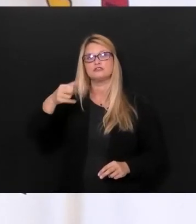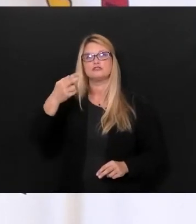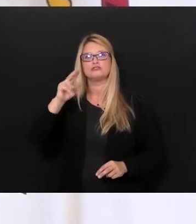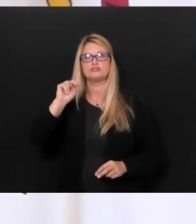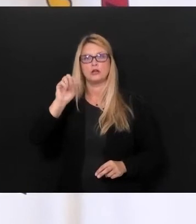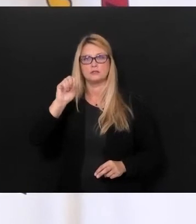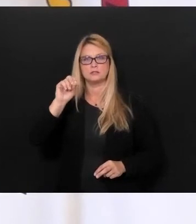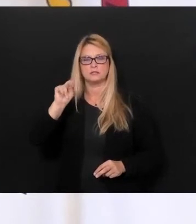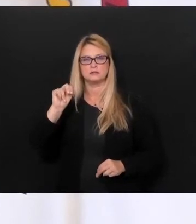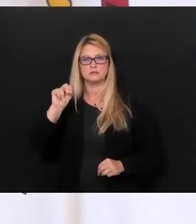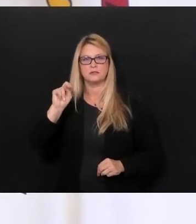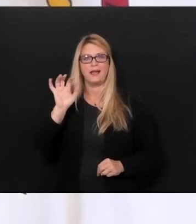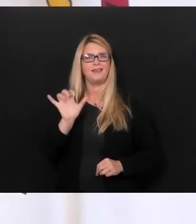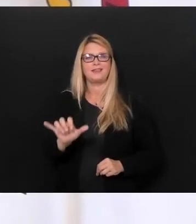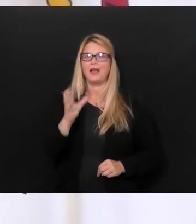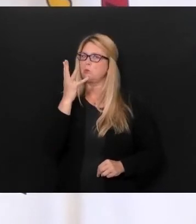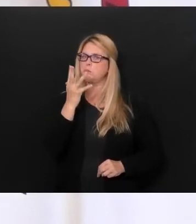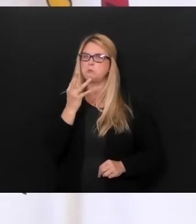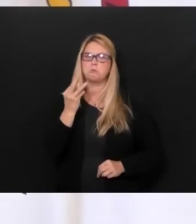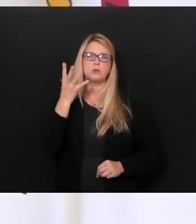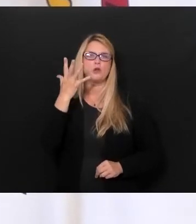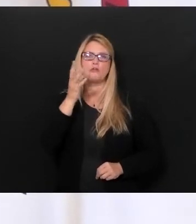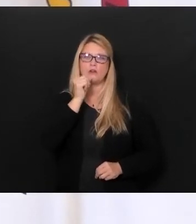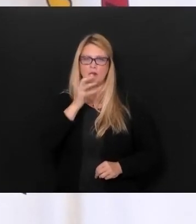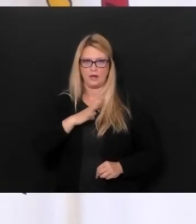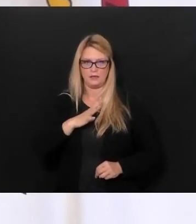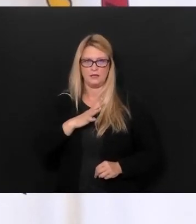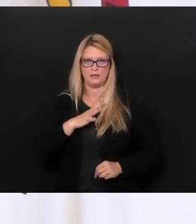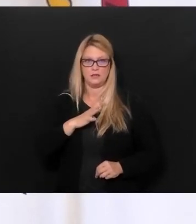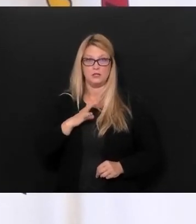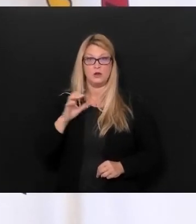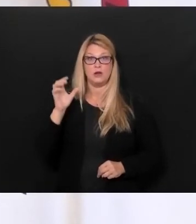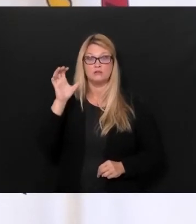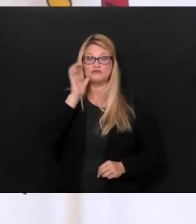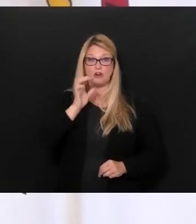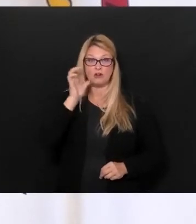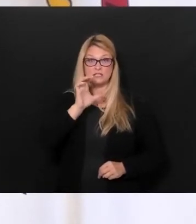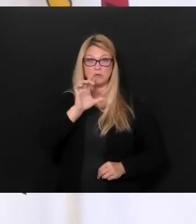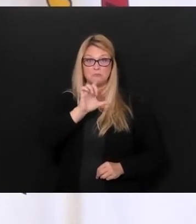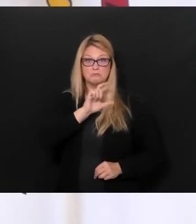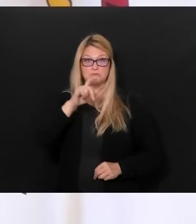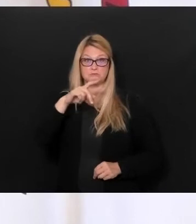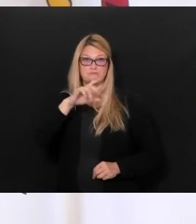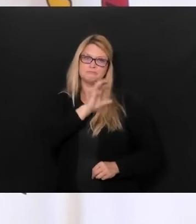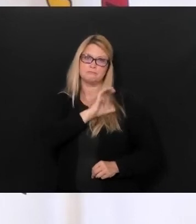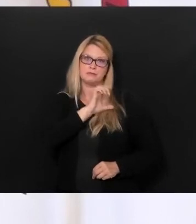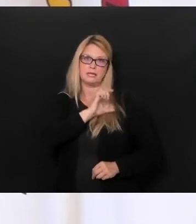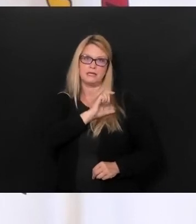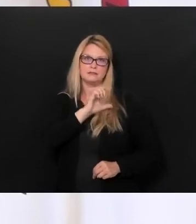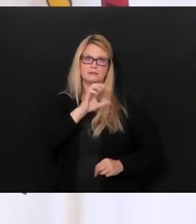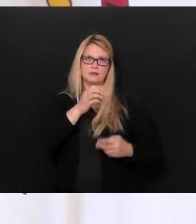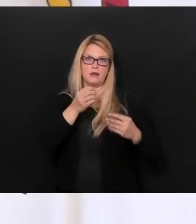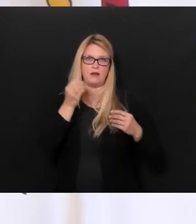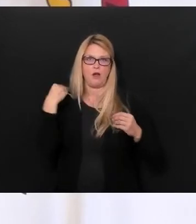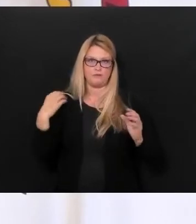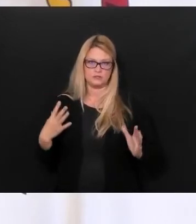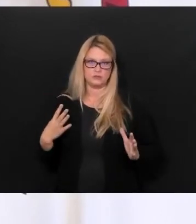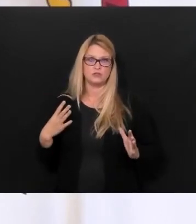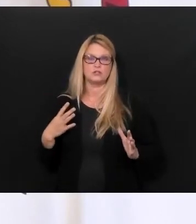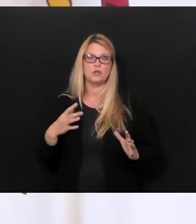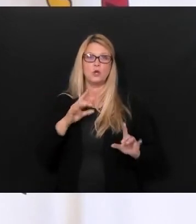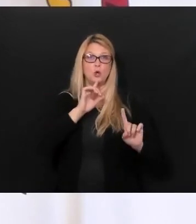A beautiful lady, one of our Charleston police officers that responded to a call